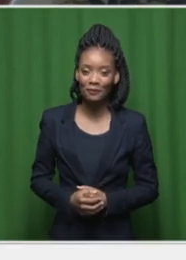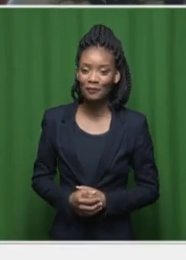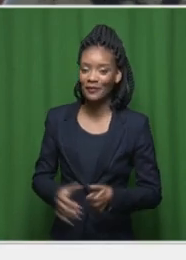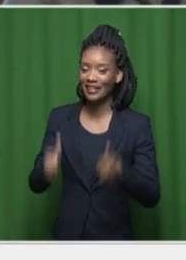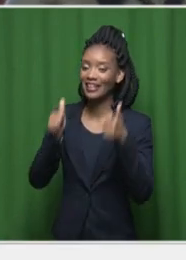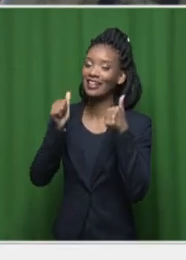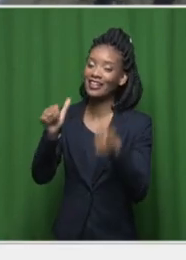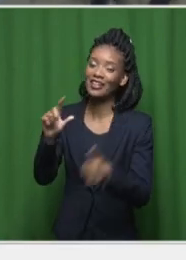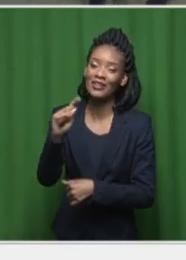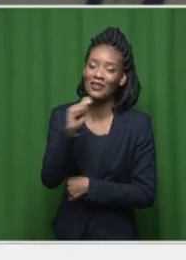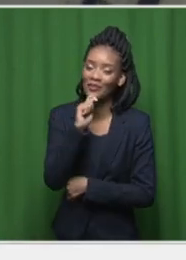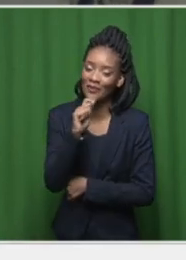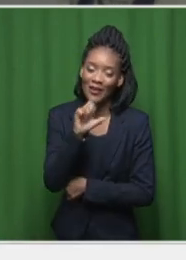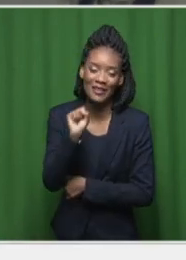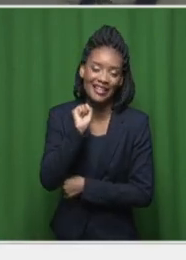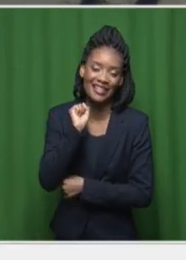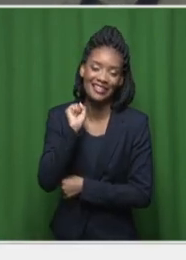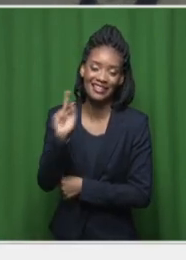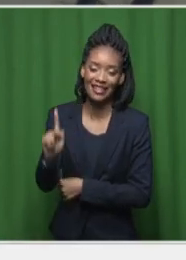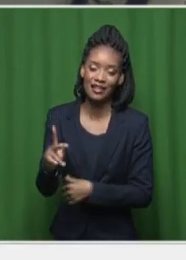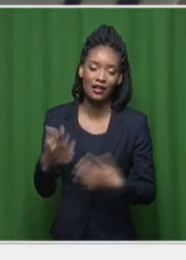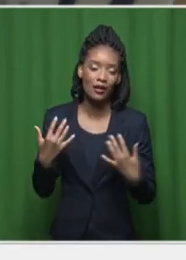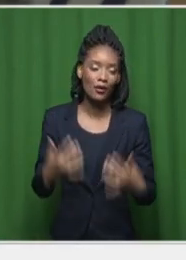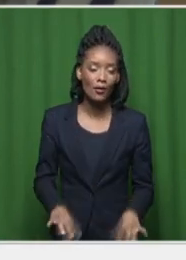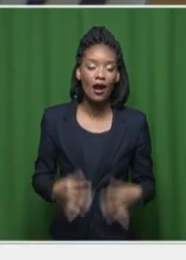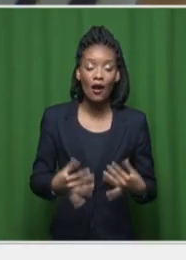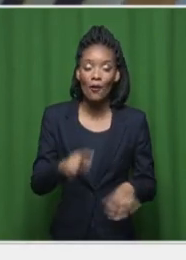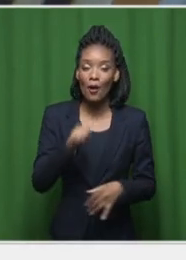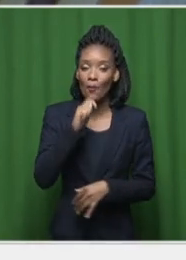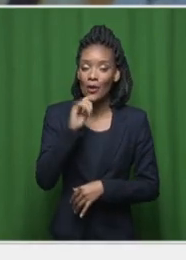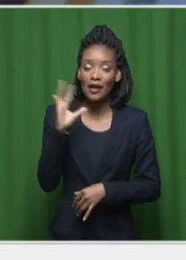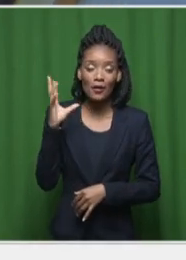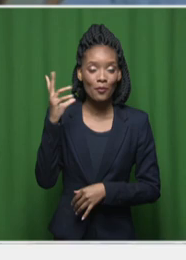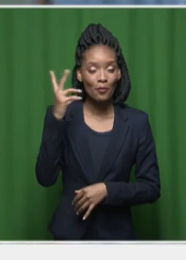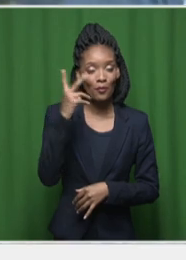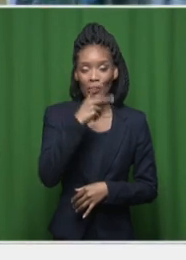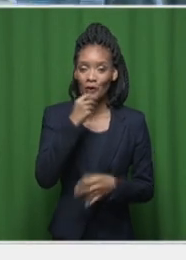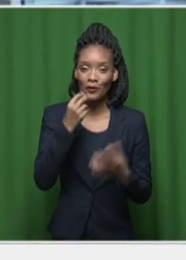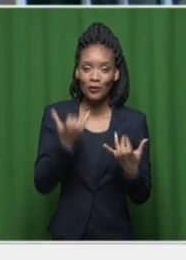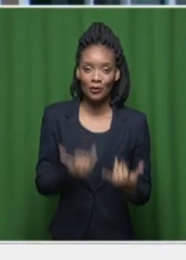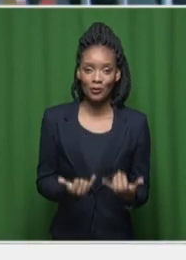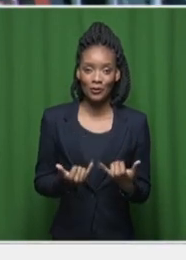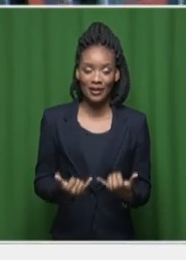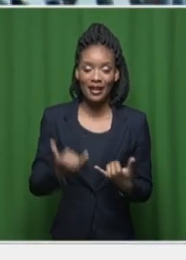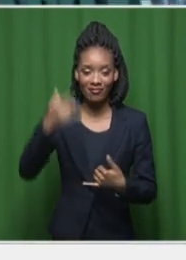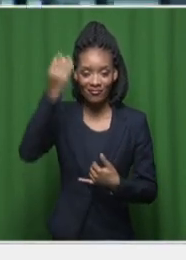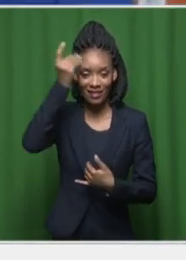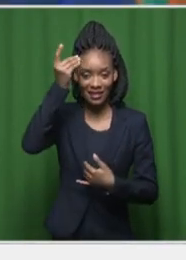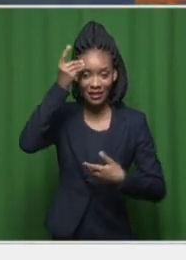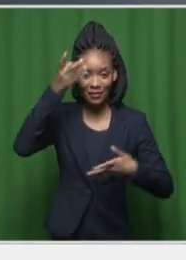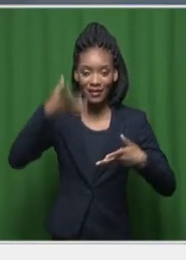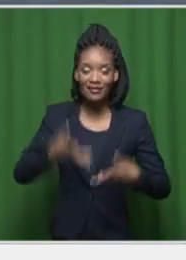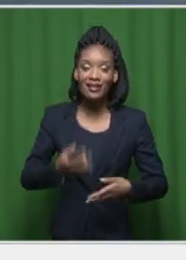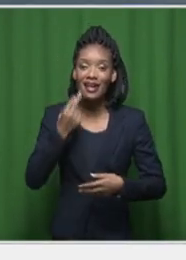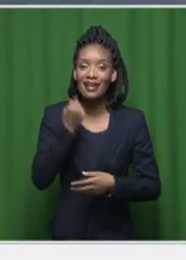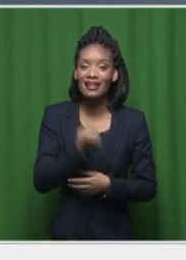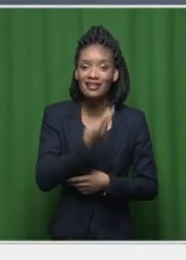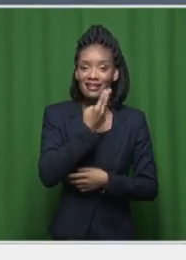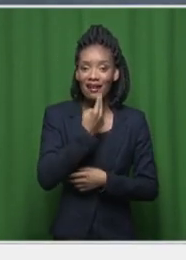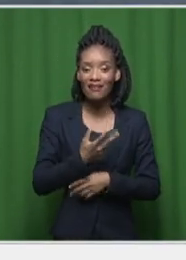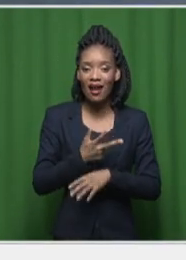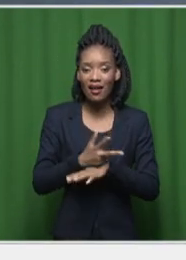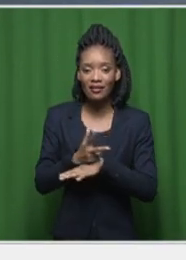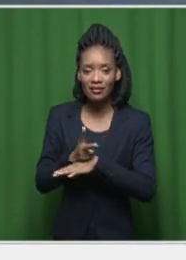Good morning to you, SK. Beautiful morning out here in Durban this morning, and it is so nice to be broadcasting from